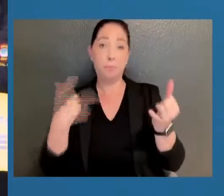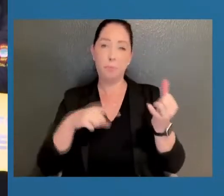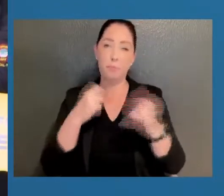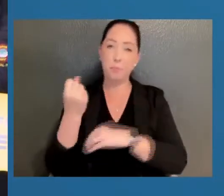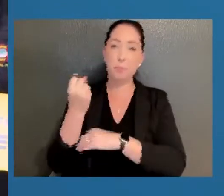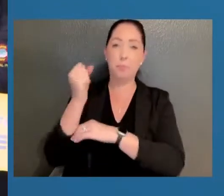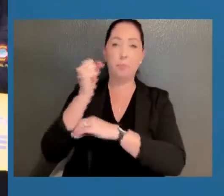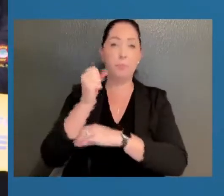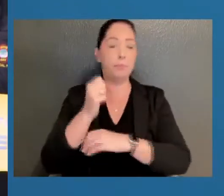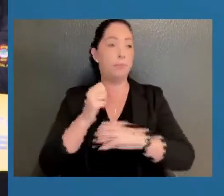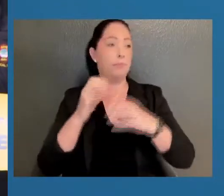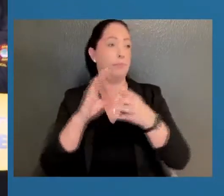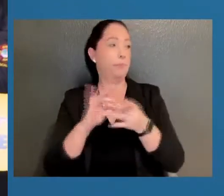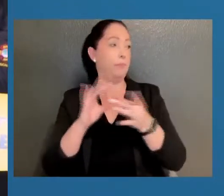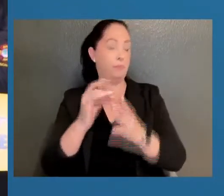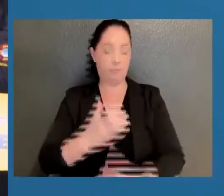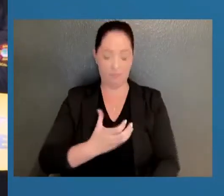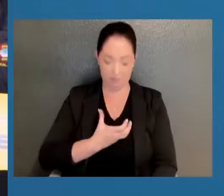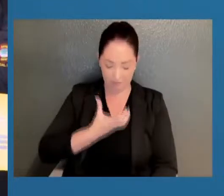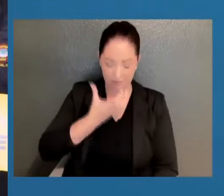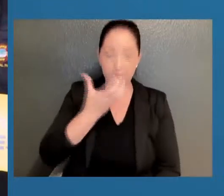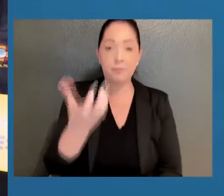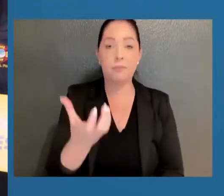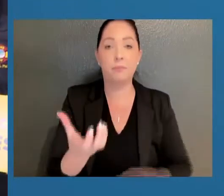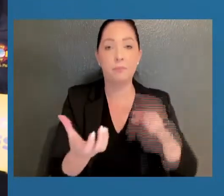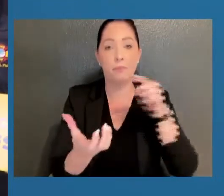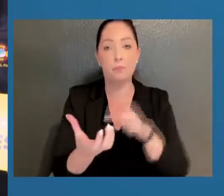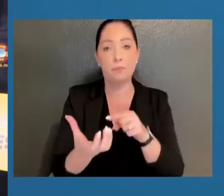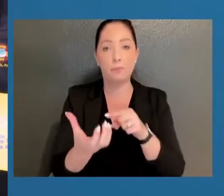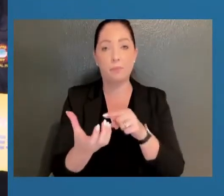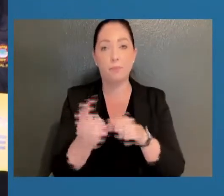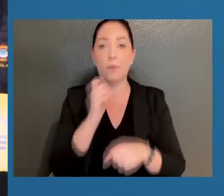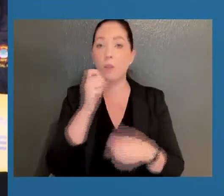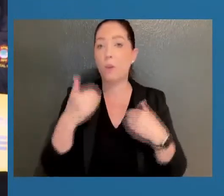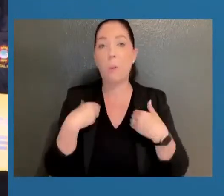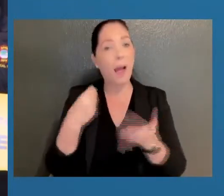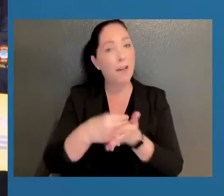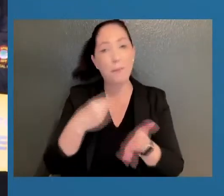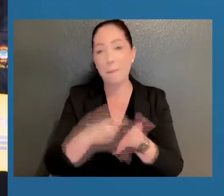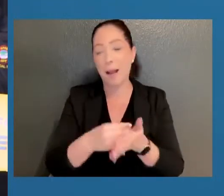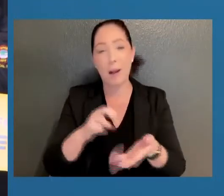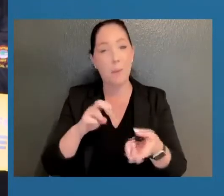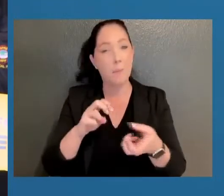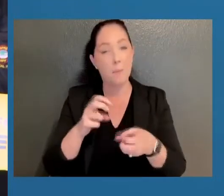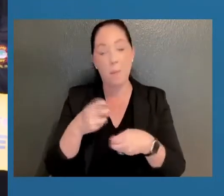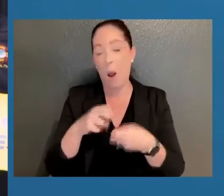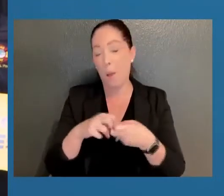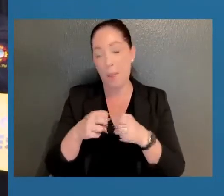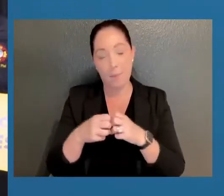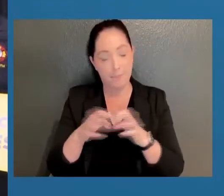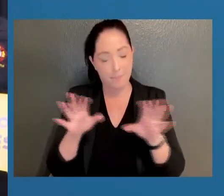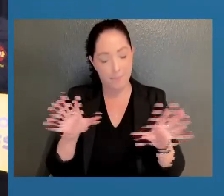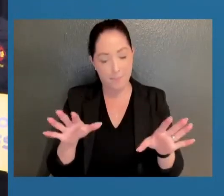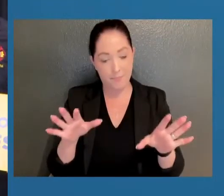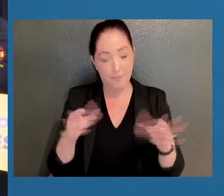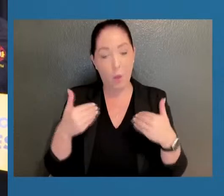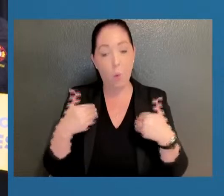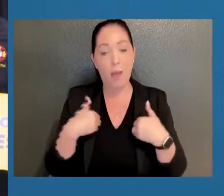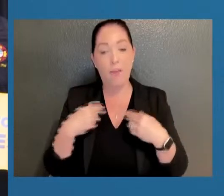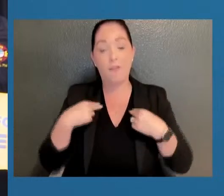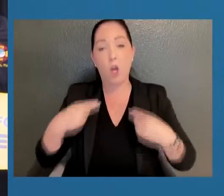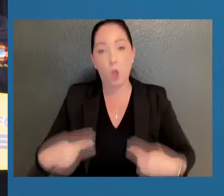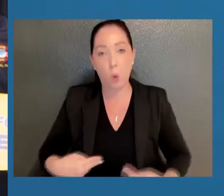earlier about our voices. We don't have a money problem. We have a human moral value